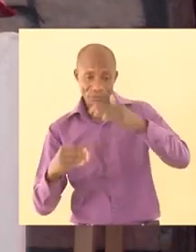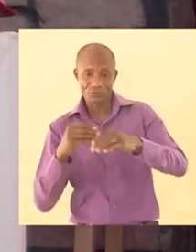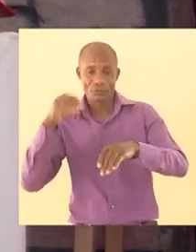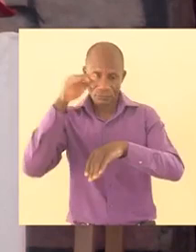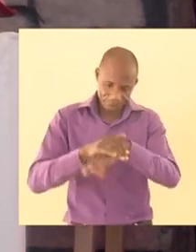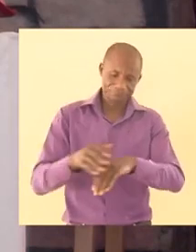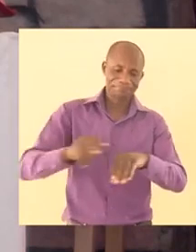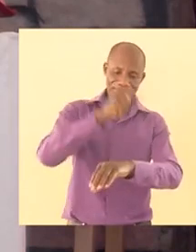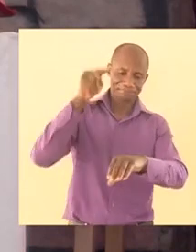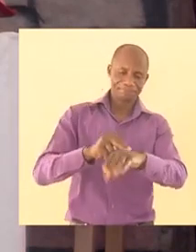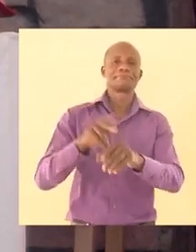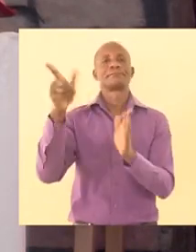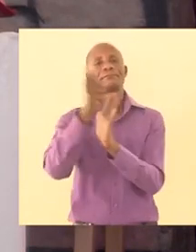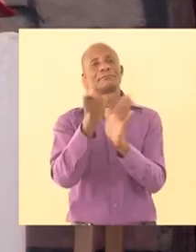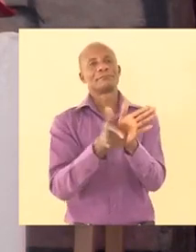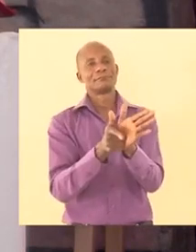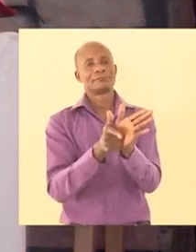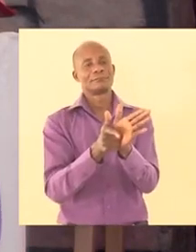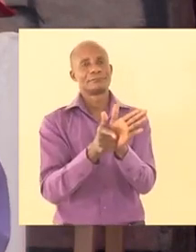law.